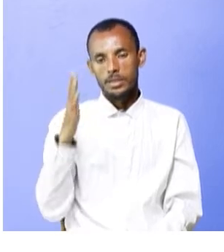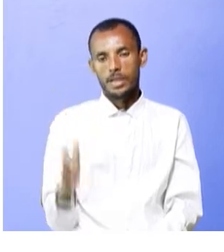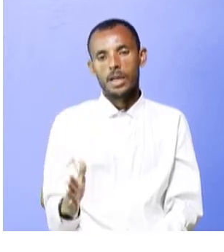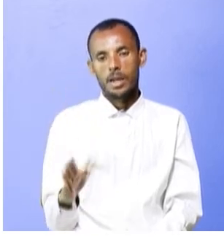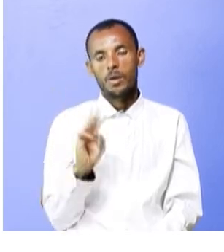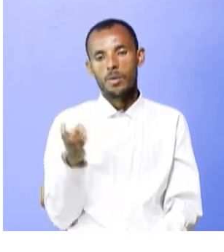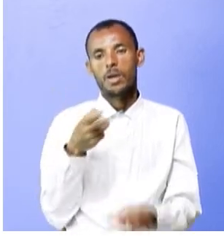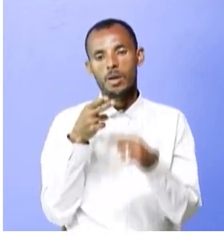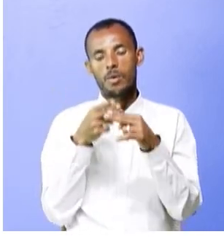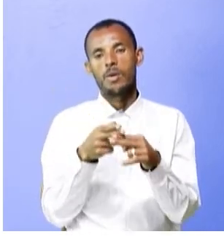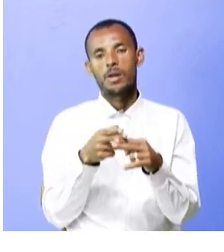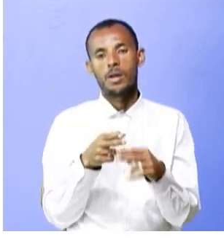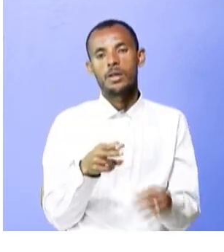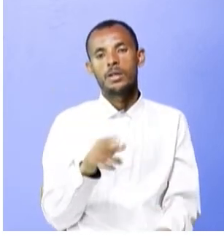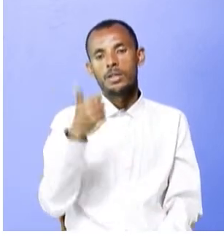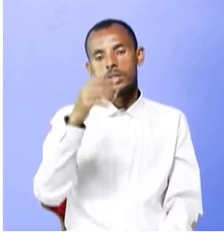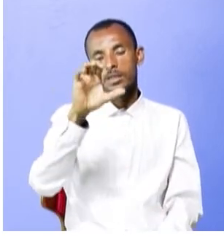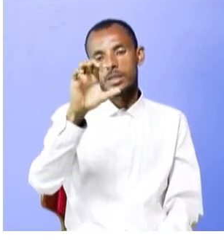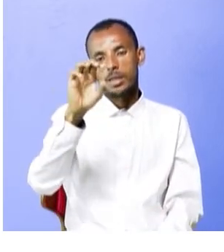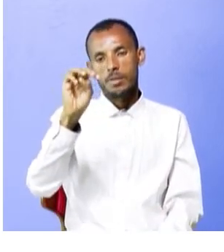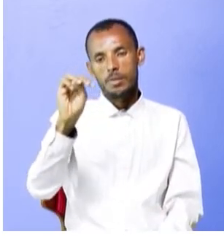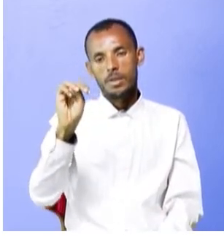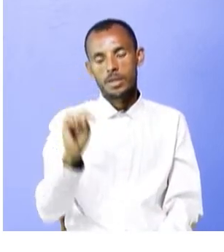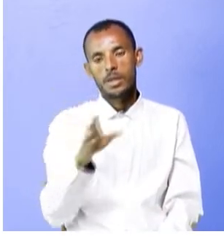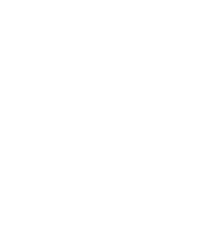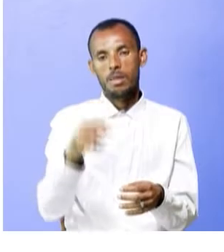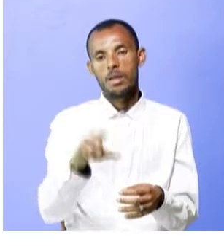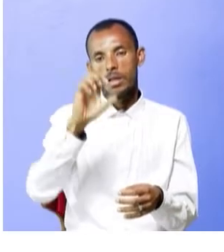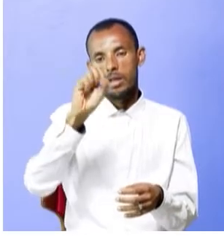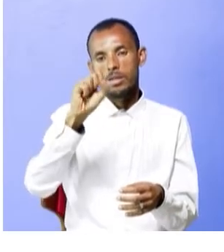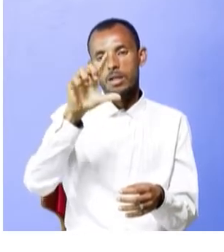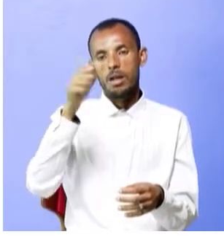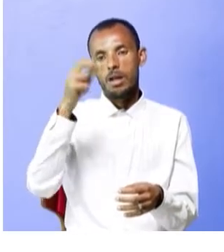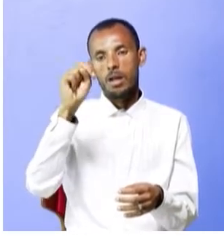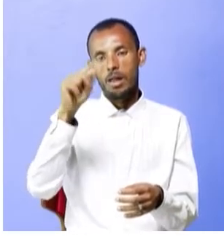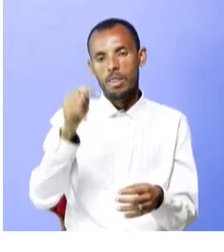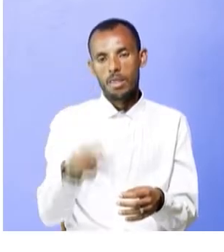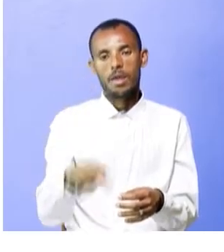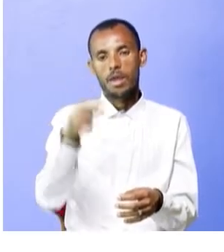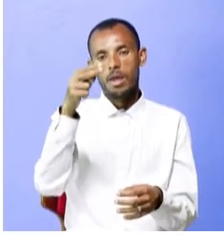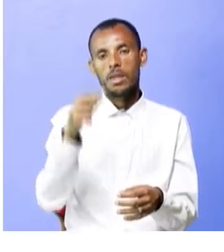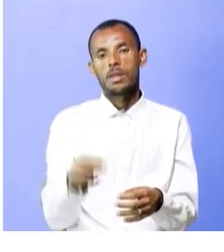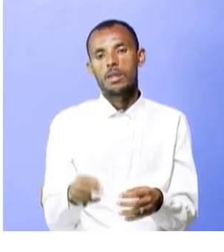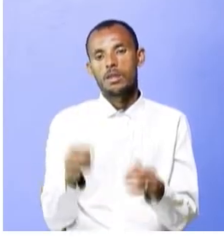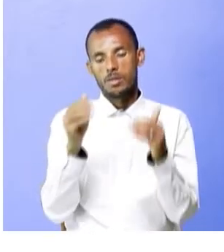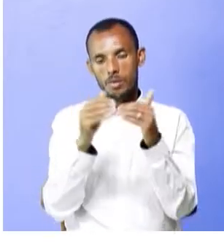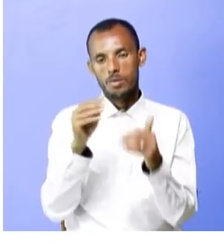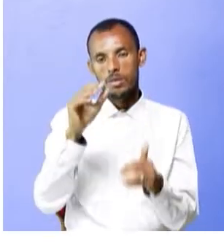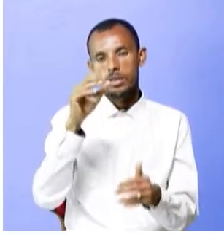it x, which is 10 centimeter, and we have also the slant height is 13